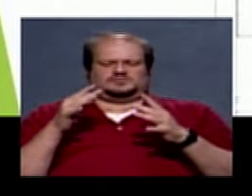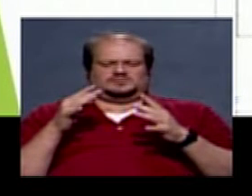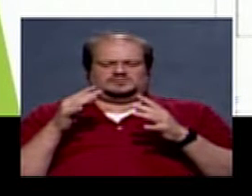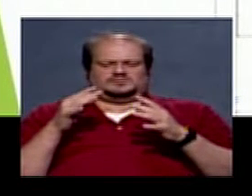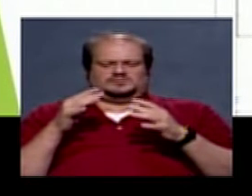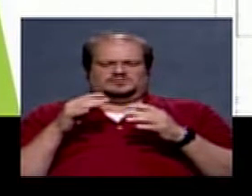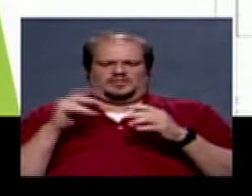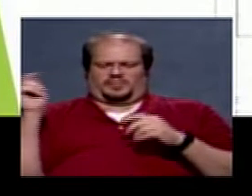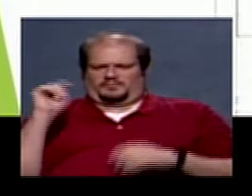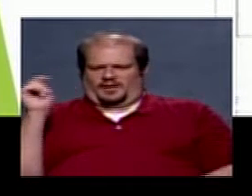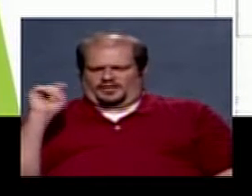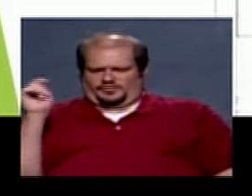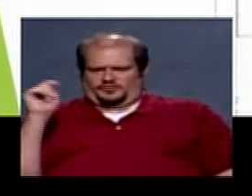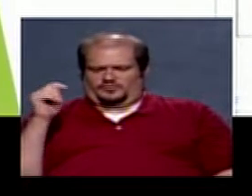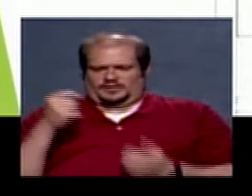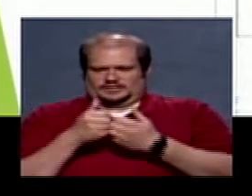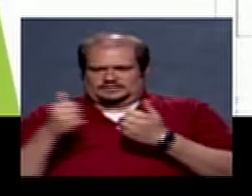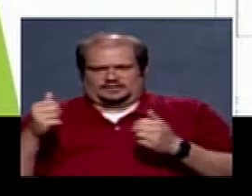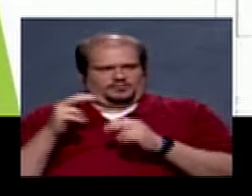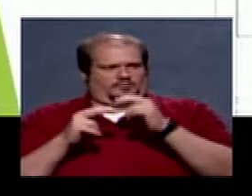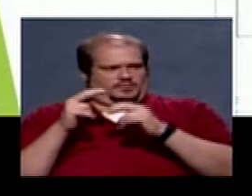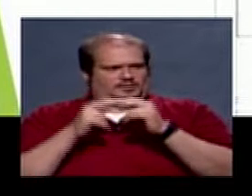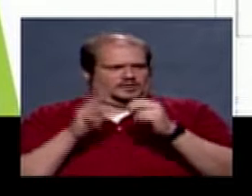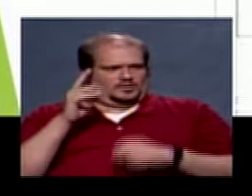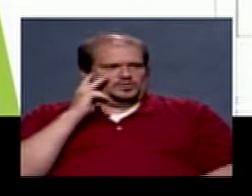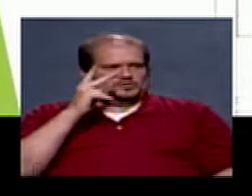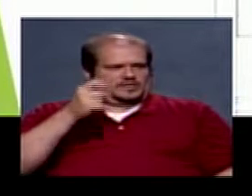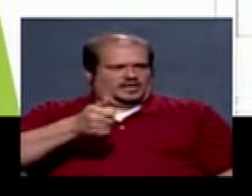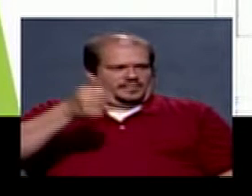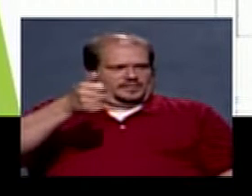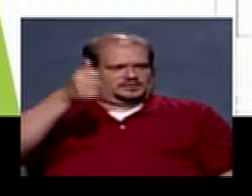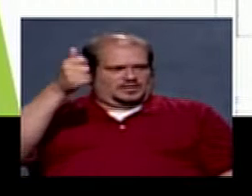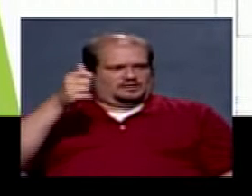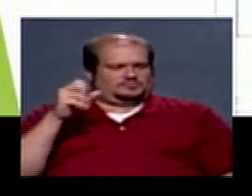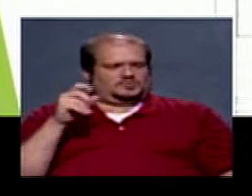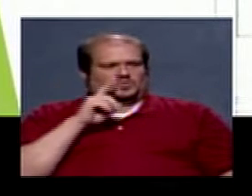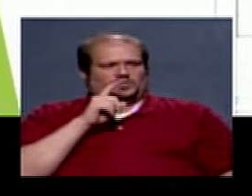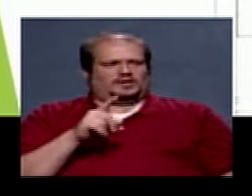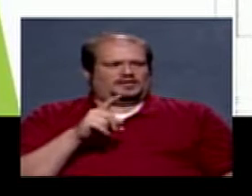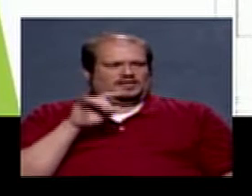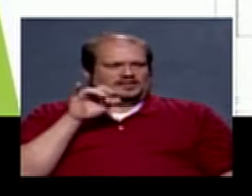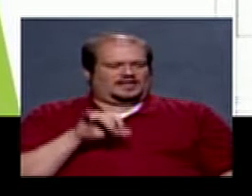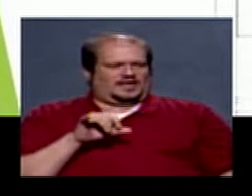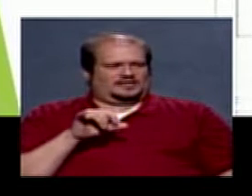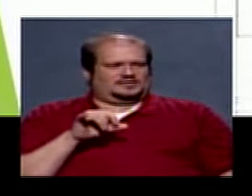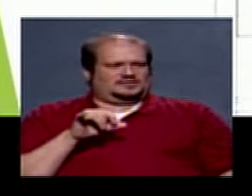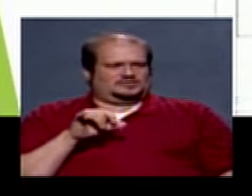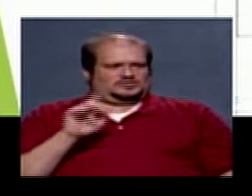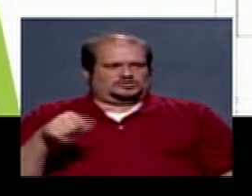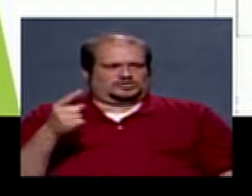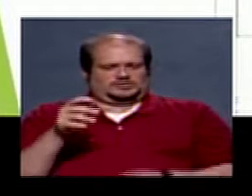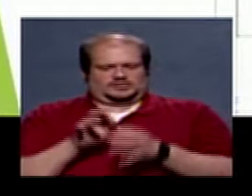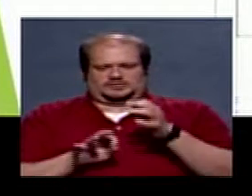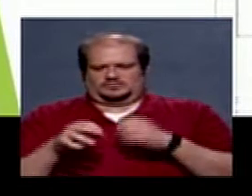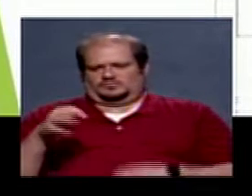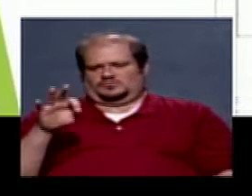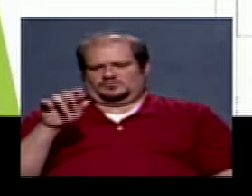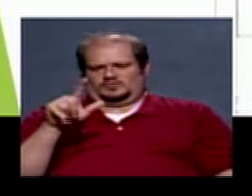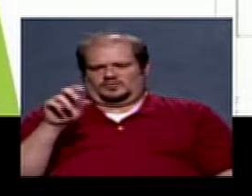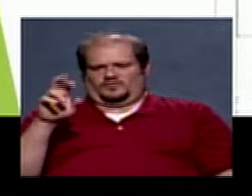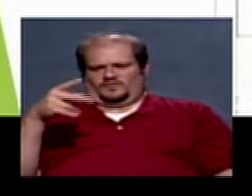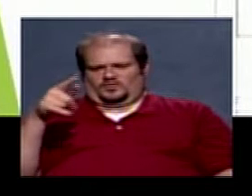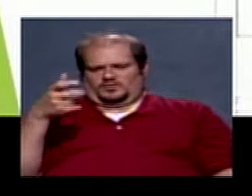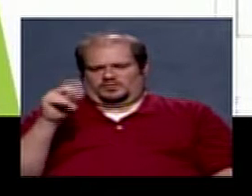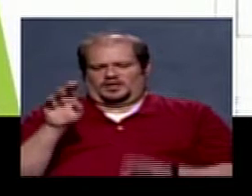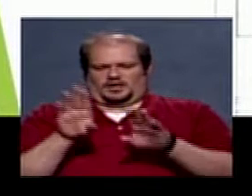The bathrooms are located in a separate building, which you'll see at the top. So really, it's just a simple floor plan,